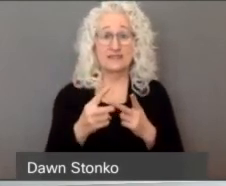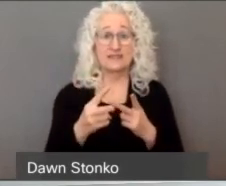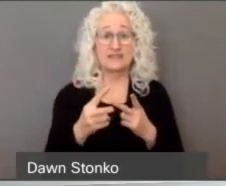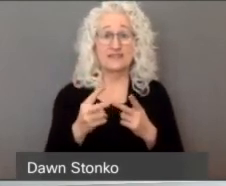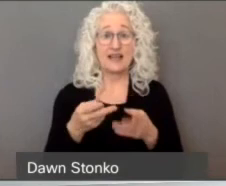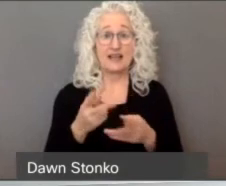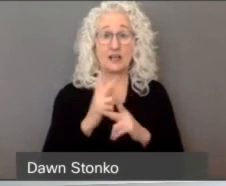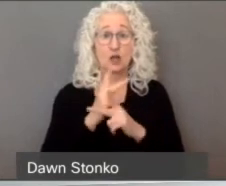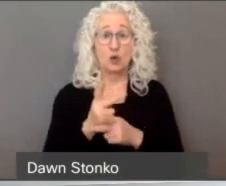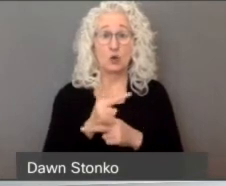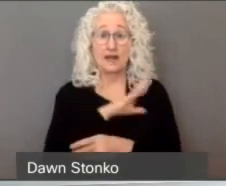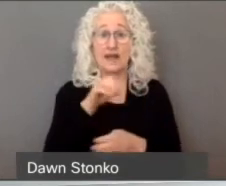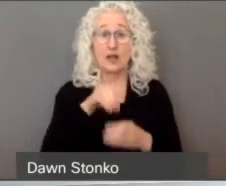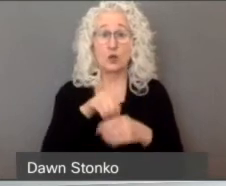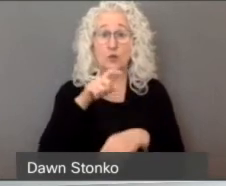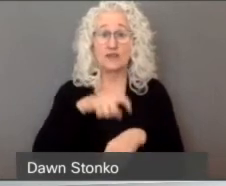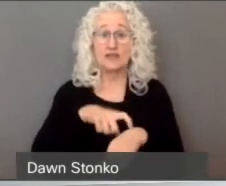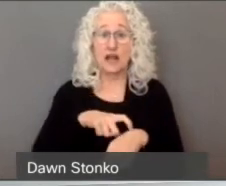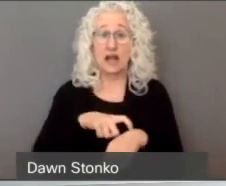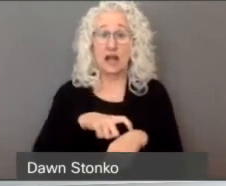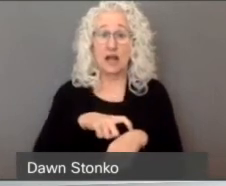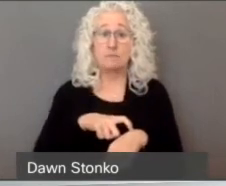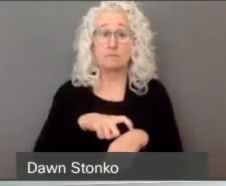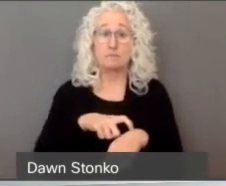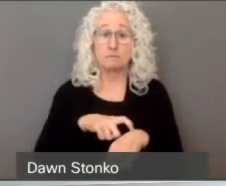time frame of the first draw?